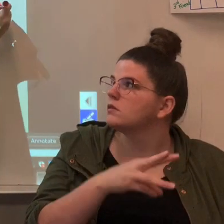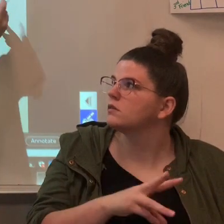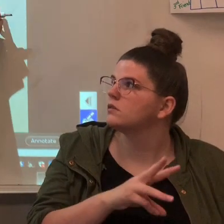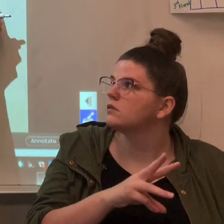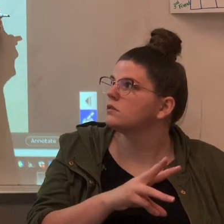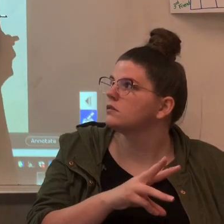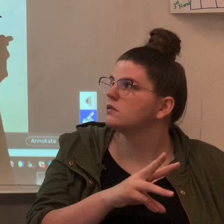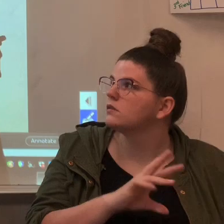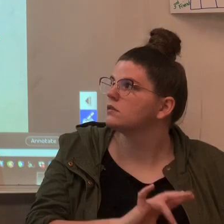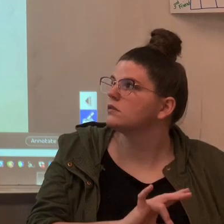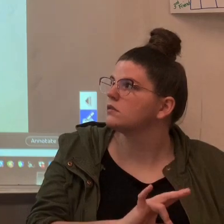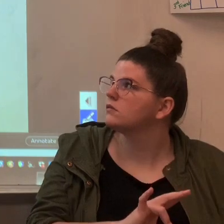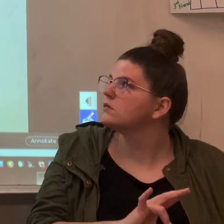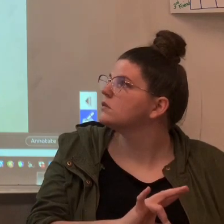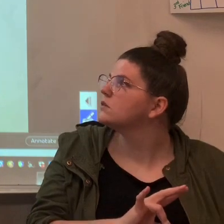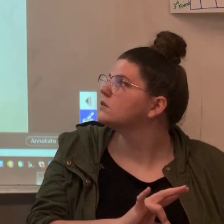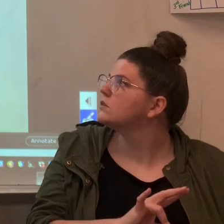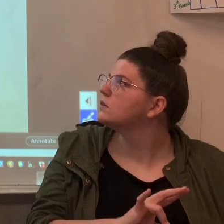6, 7.